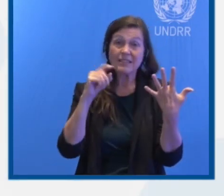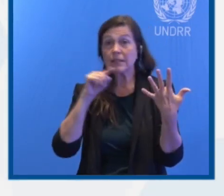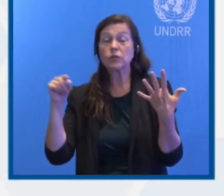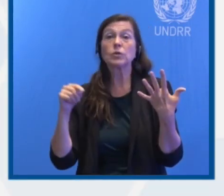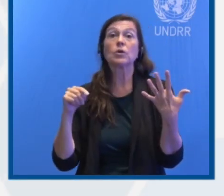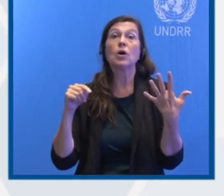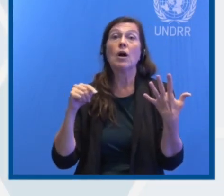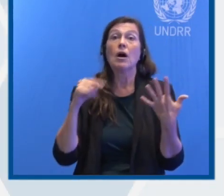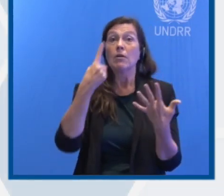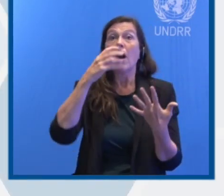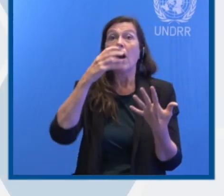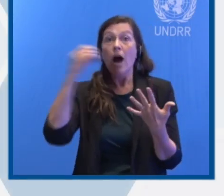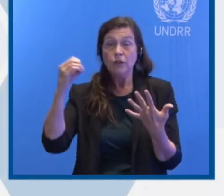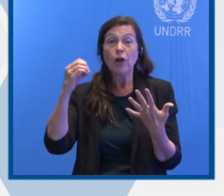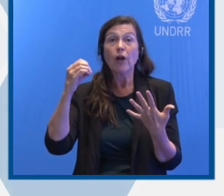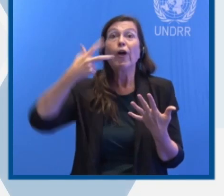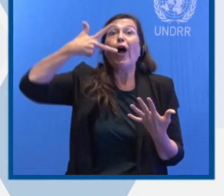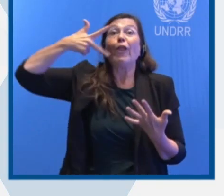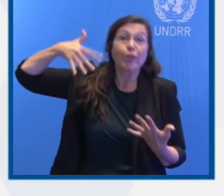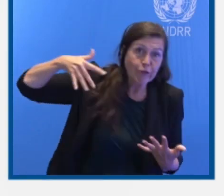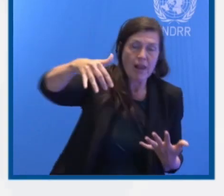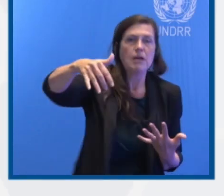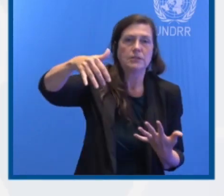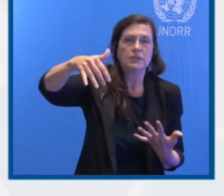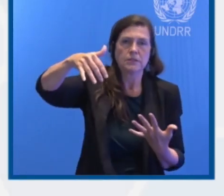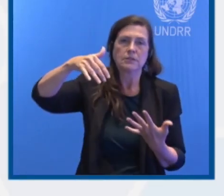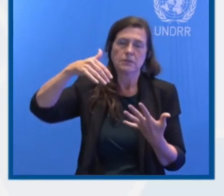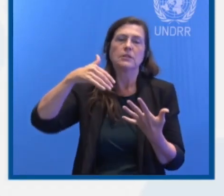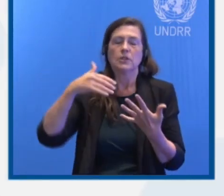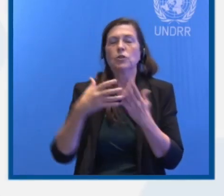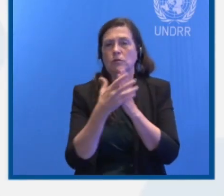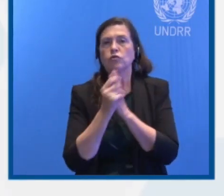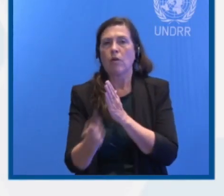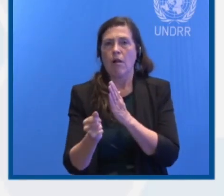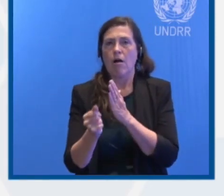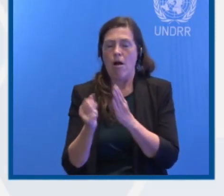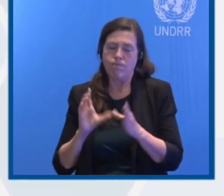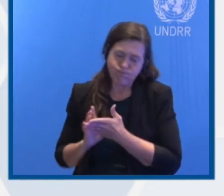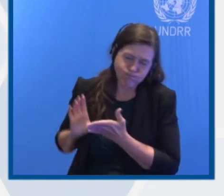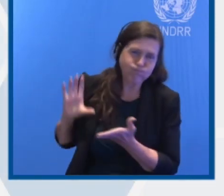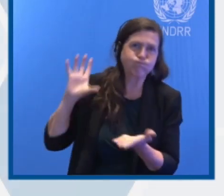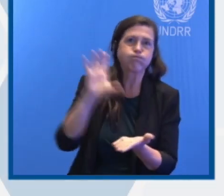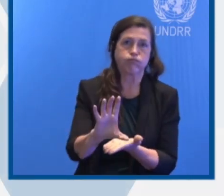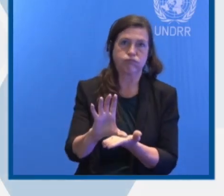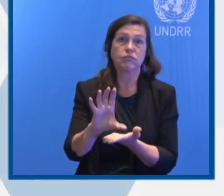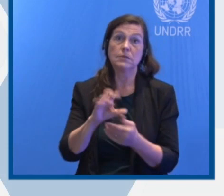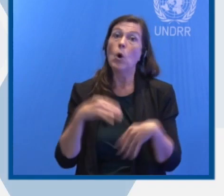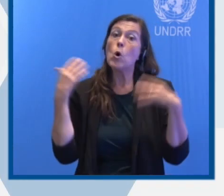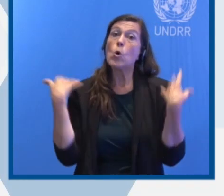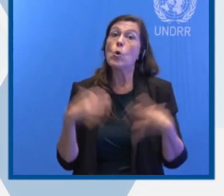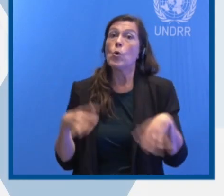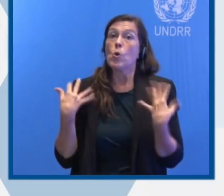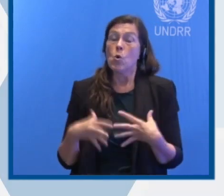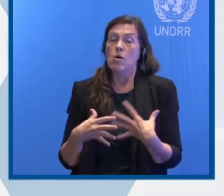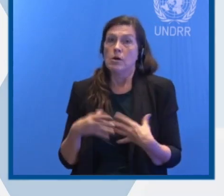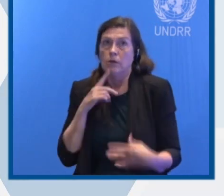of investments expected in building infrastructure. This is a huge challenge, but this is also a huge